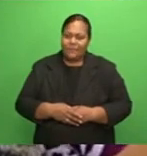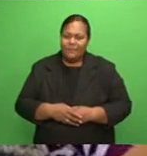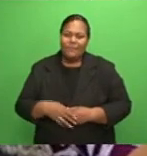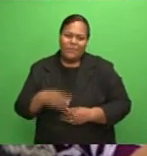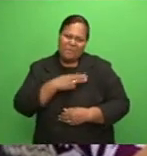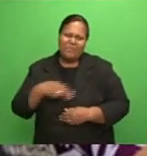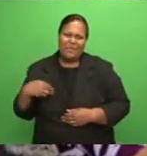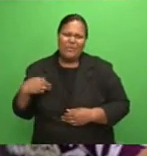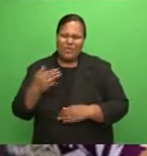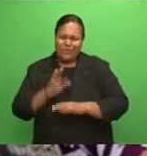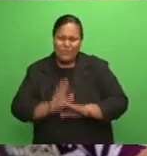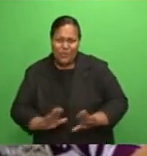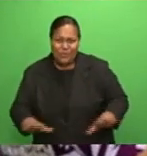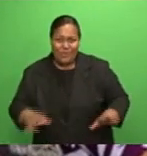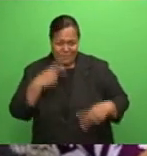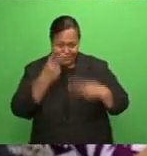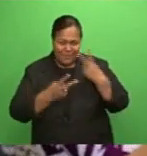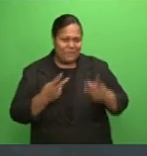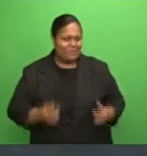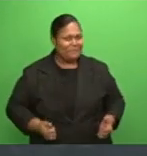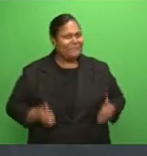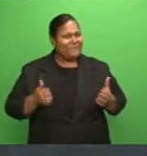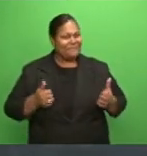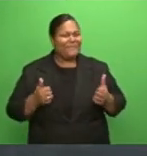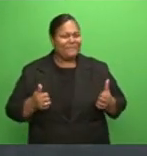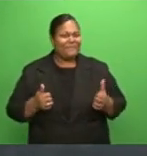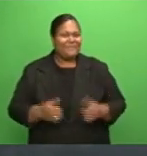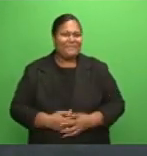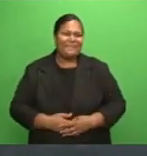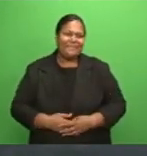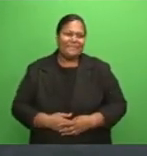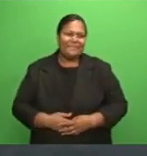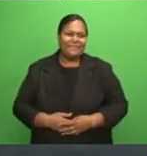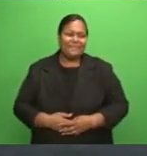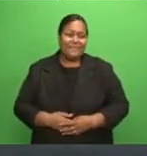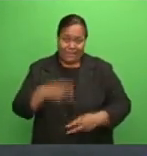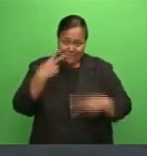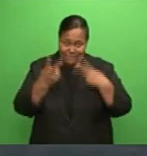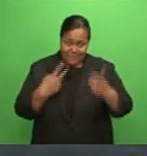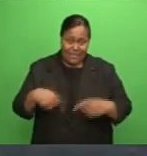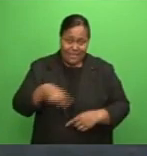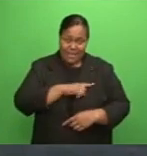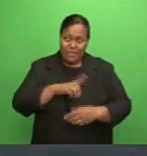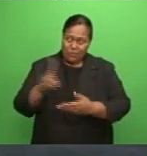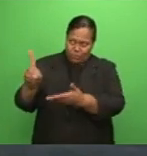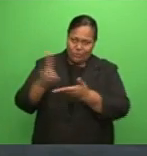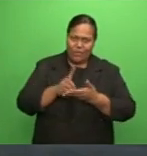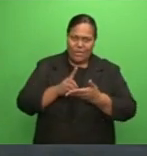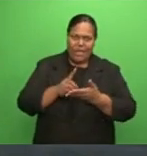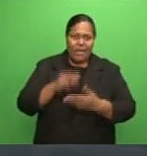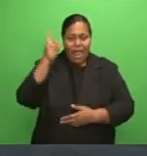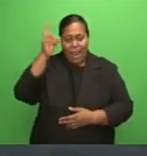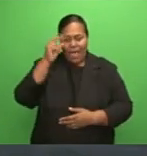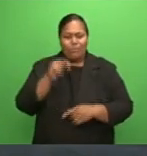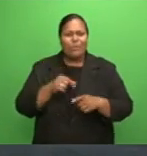was timely. Visiting us to donate library books and also a sewing